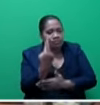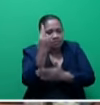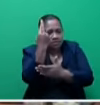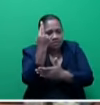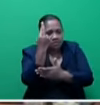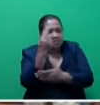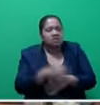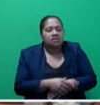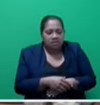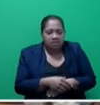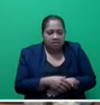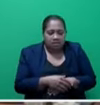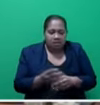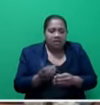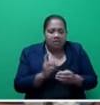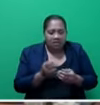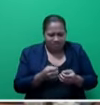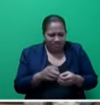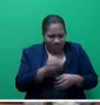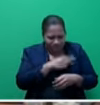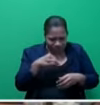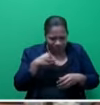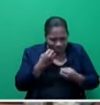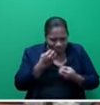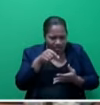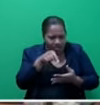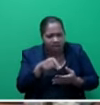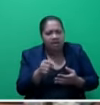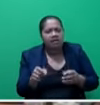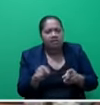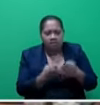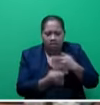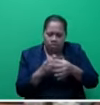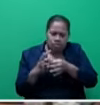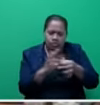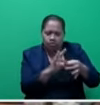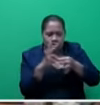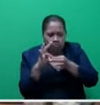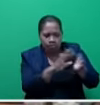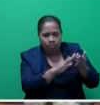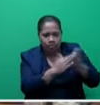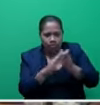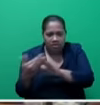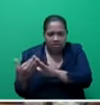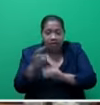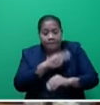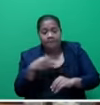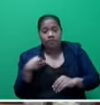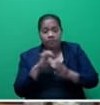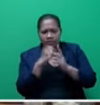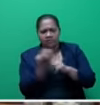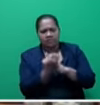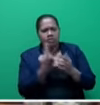by the Ministry as well as a requirement to diligently work with our communities. The Ministry of Environment was allocated